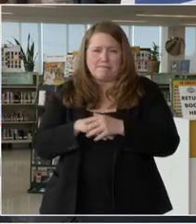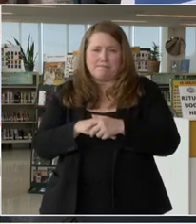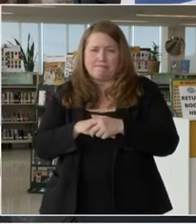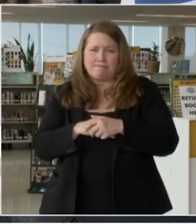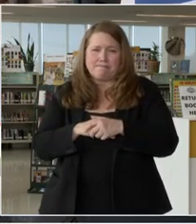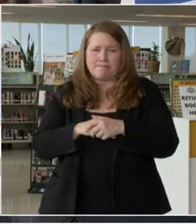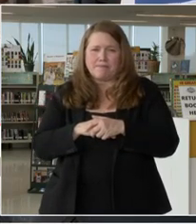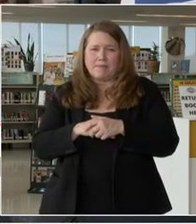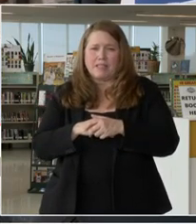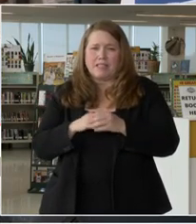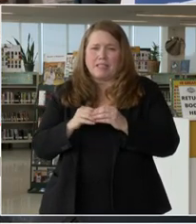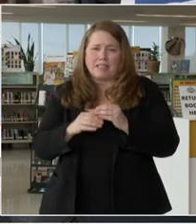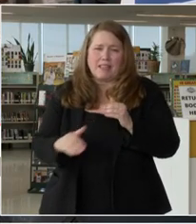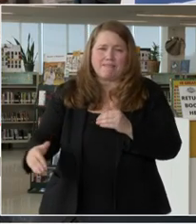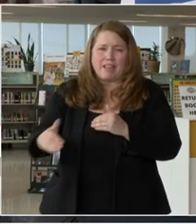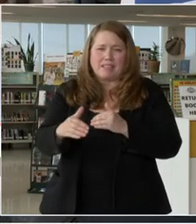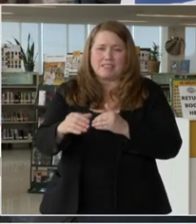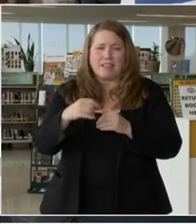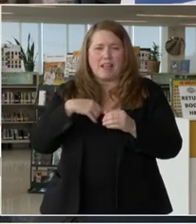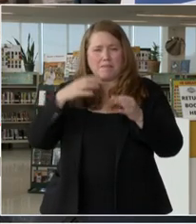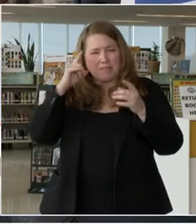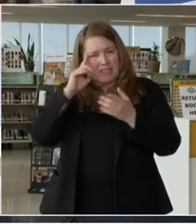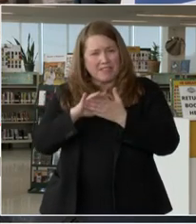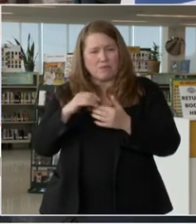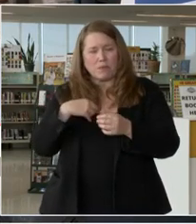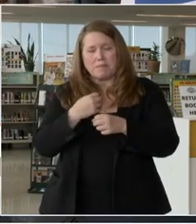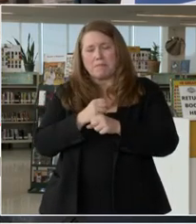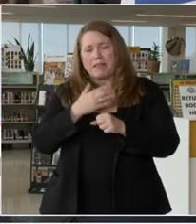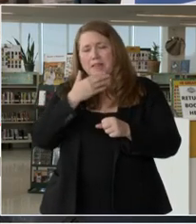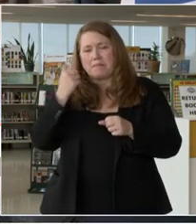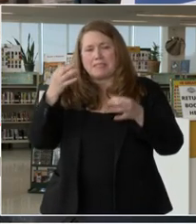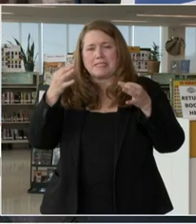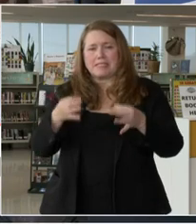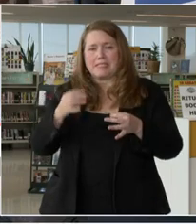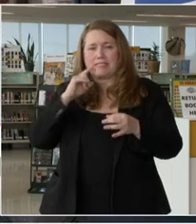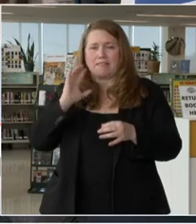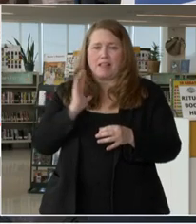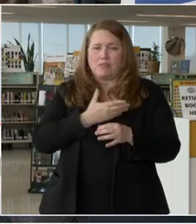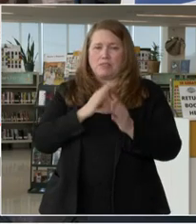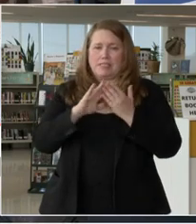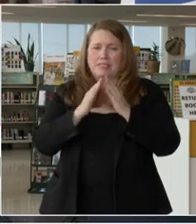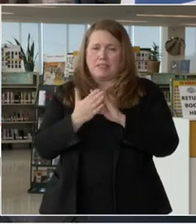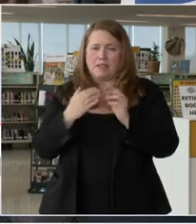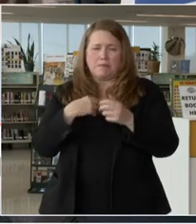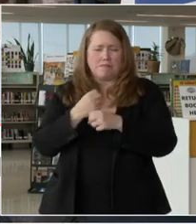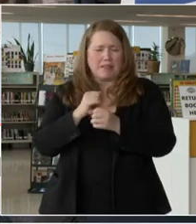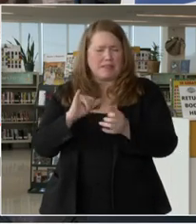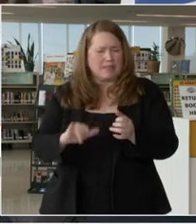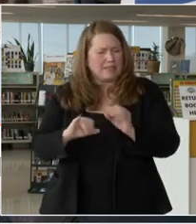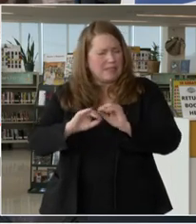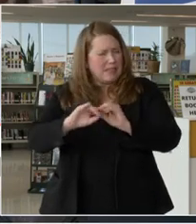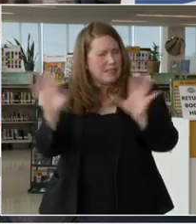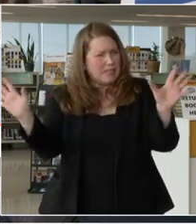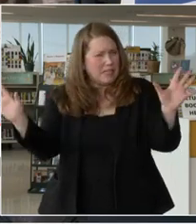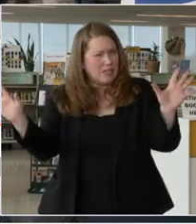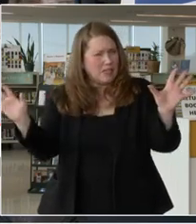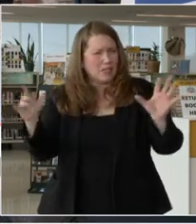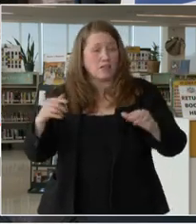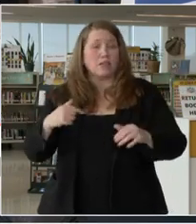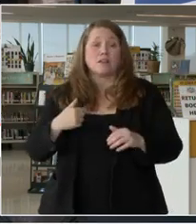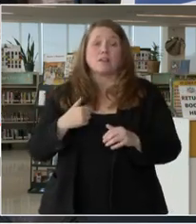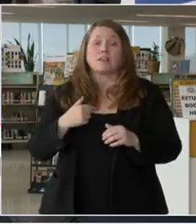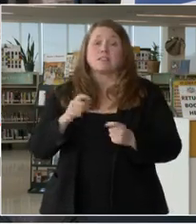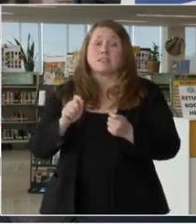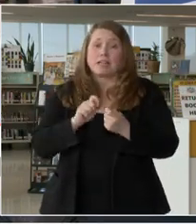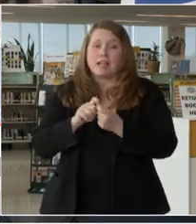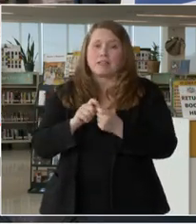in advance those decisions, and I believe we've made the best decisions for our city. Let me be clear about something, Mark. What we've done is